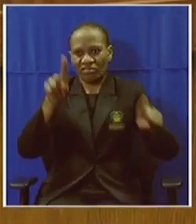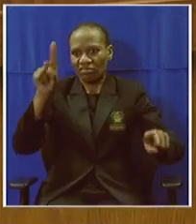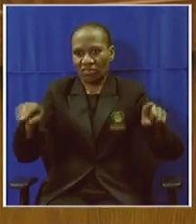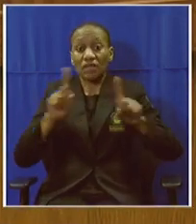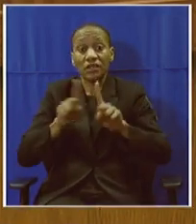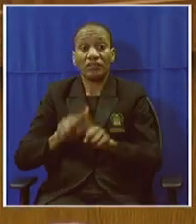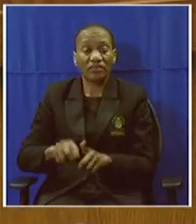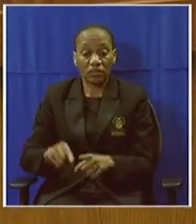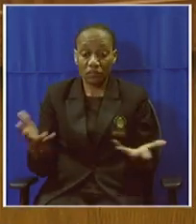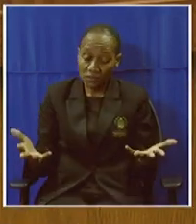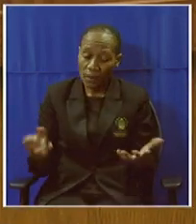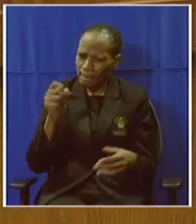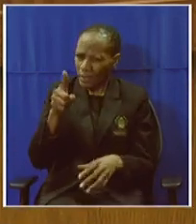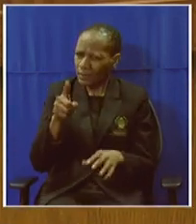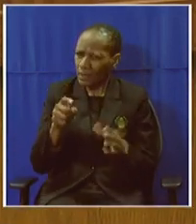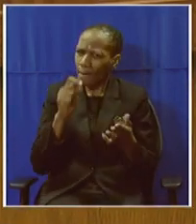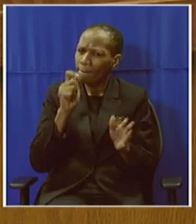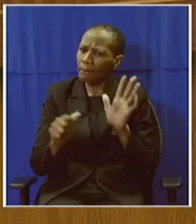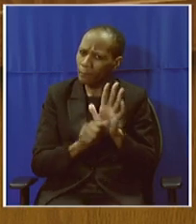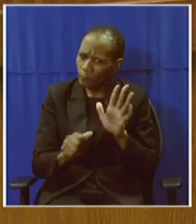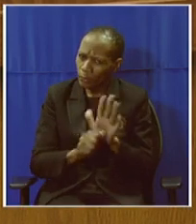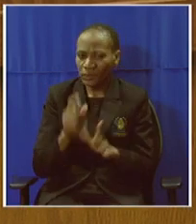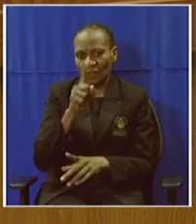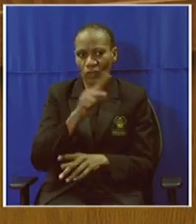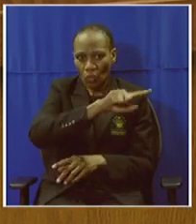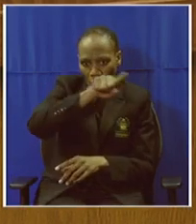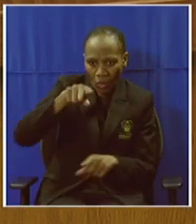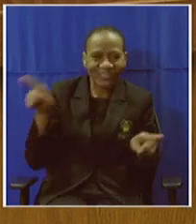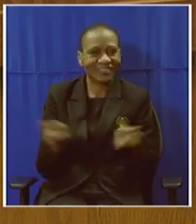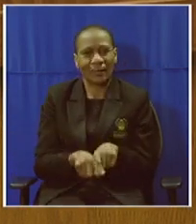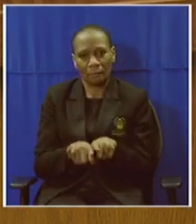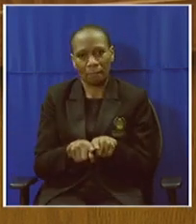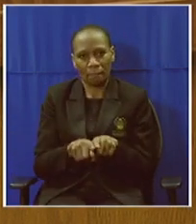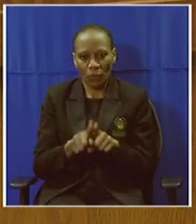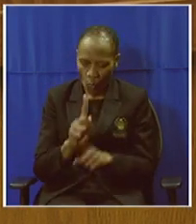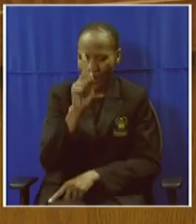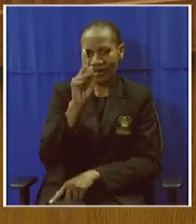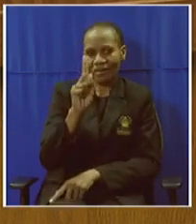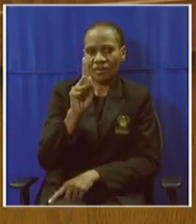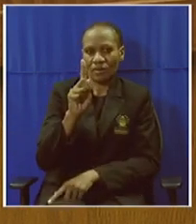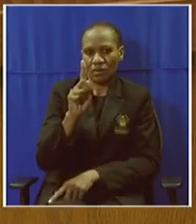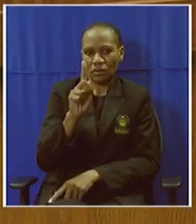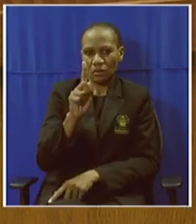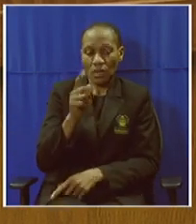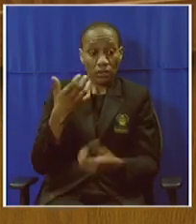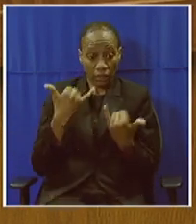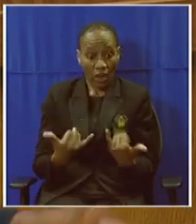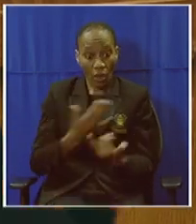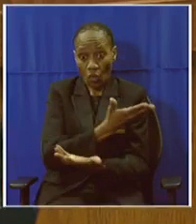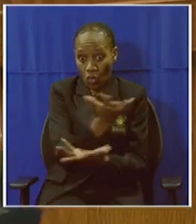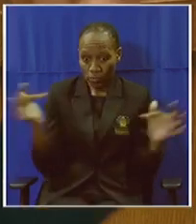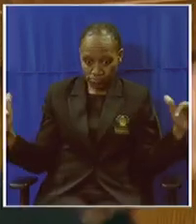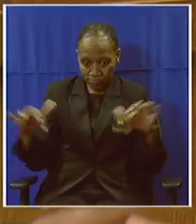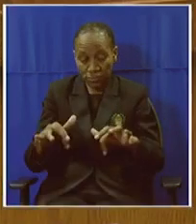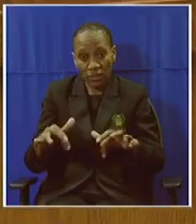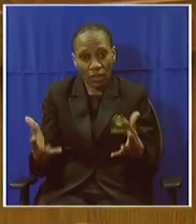are, it is a fact that we are one. And here, as we sit,